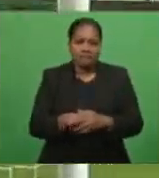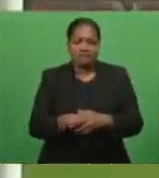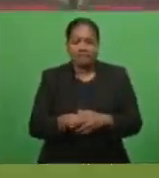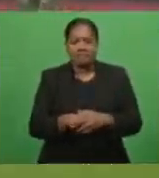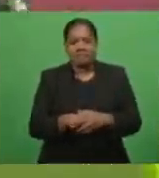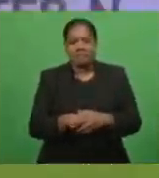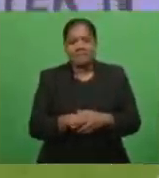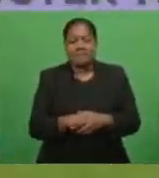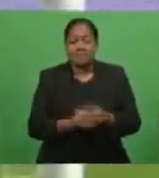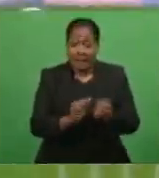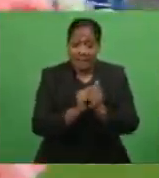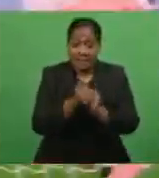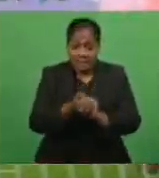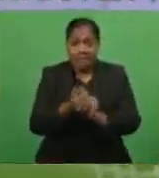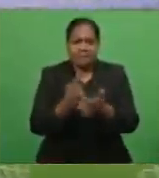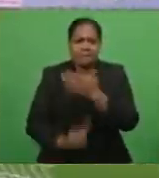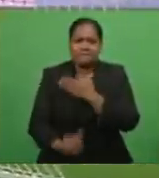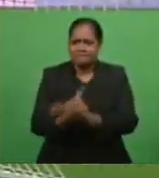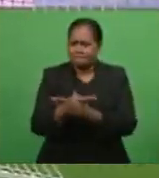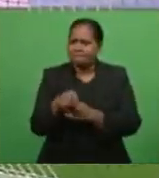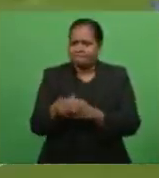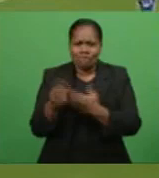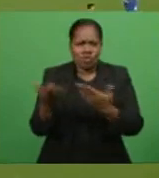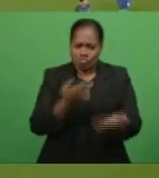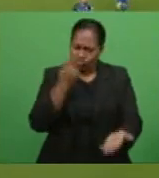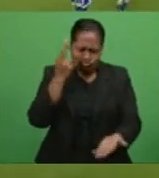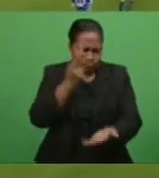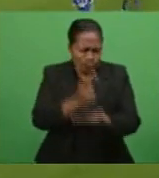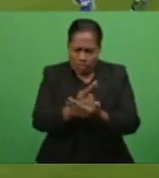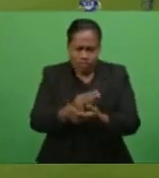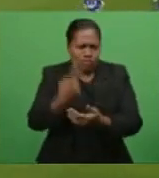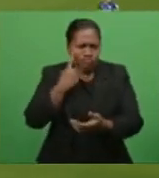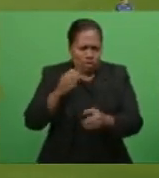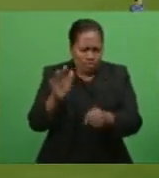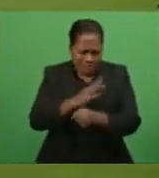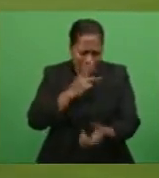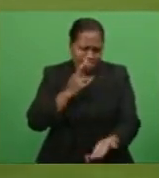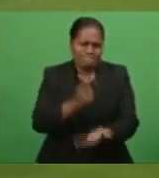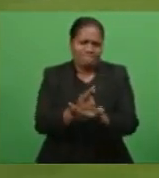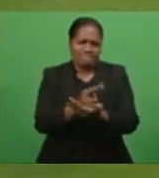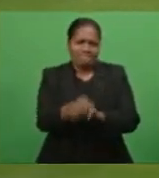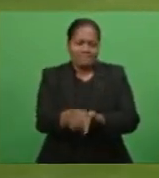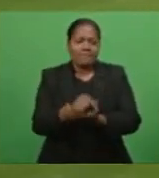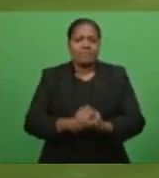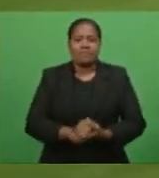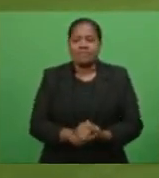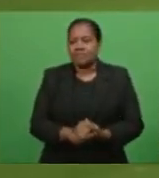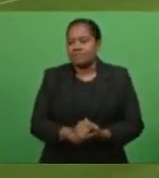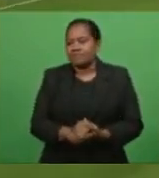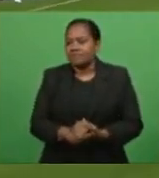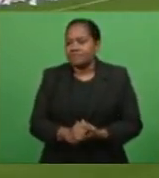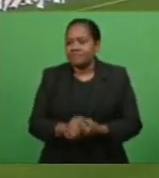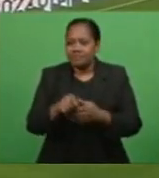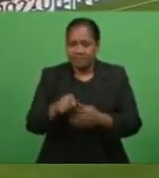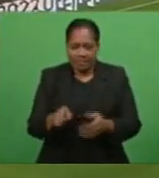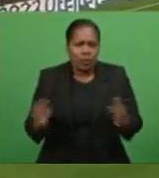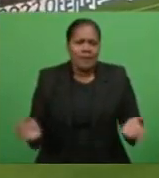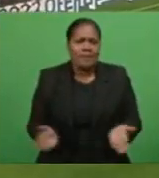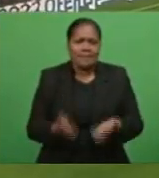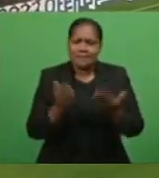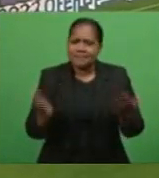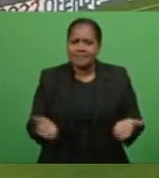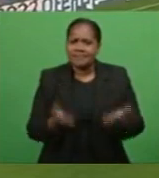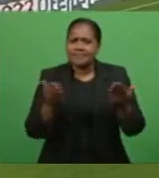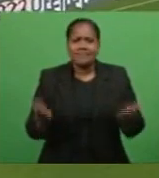And they're games that league bosses are trying to make as realistic as possible, blasting fan chants, albeit a little sporadically, through